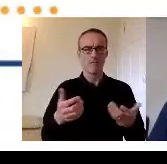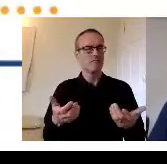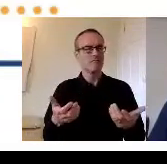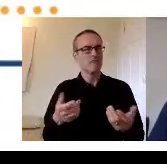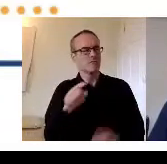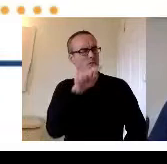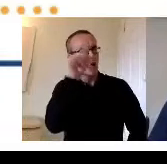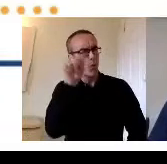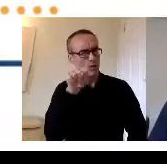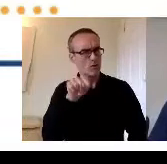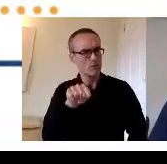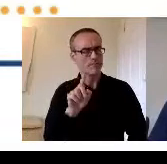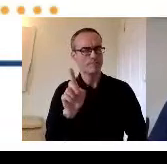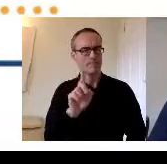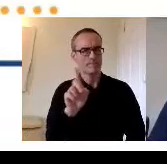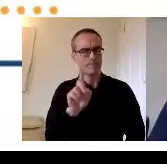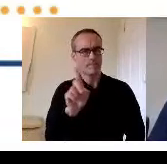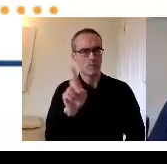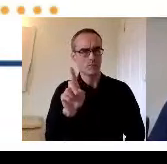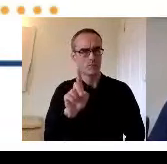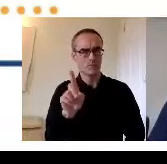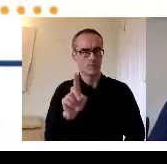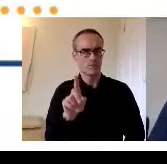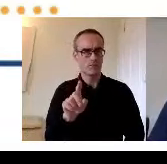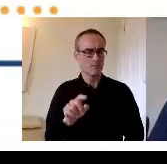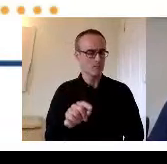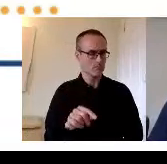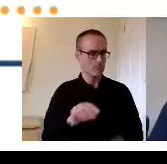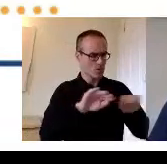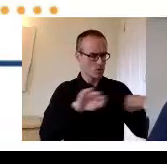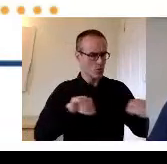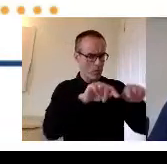a big South Asian population,